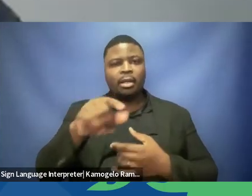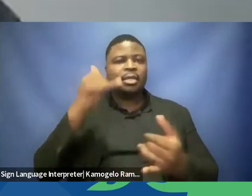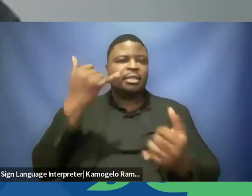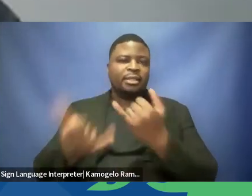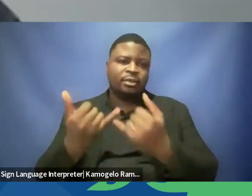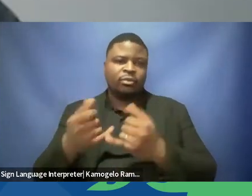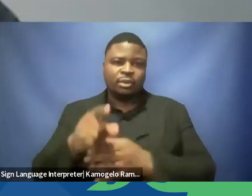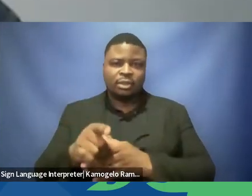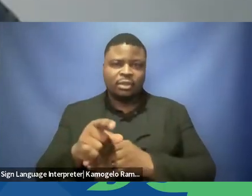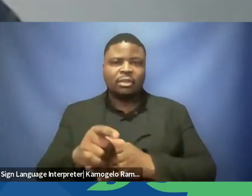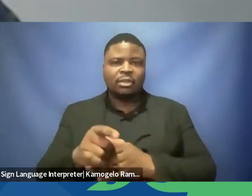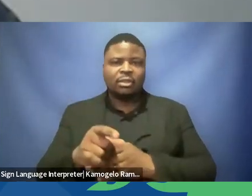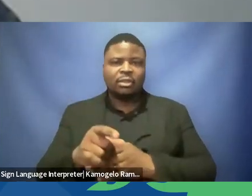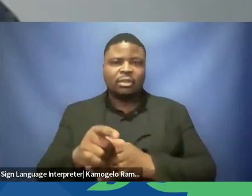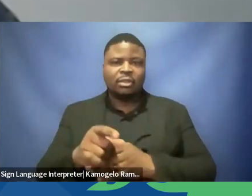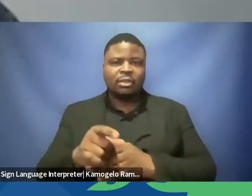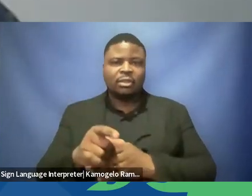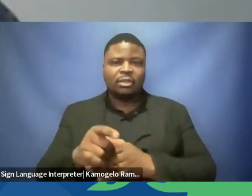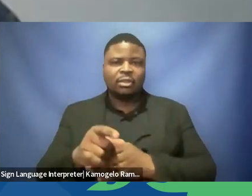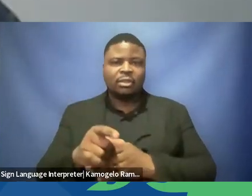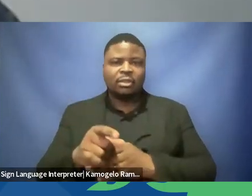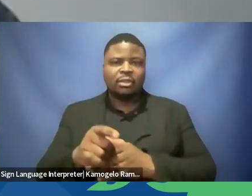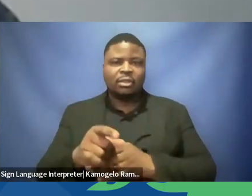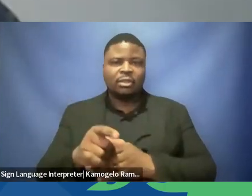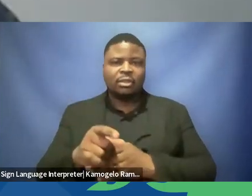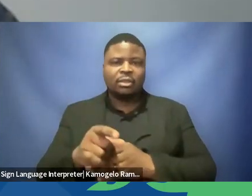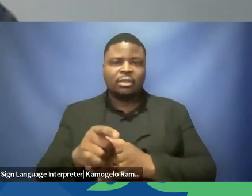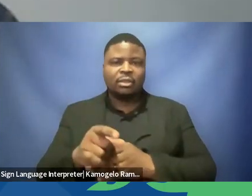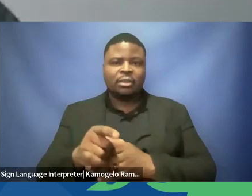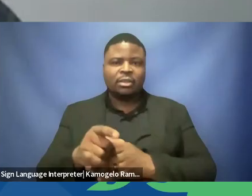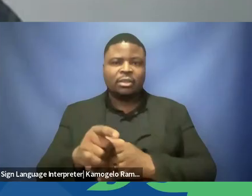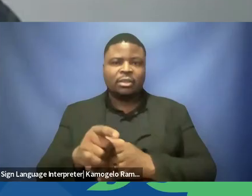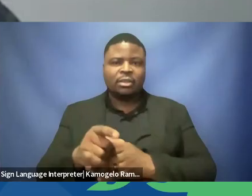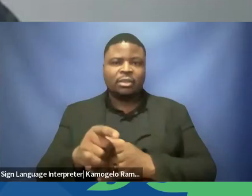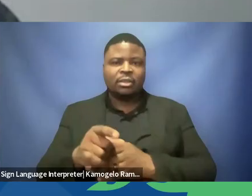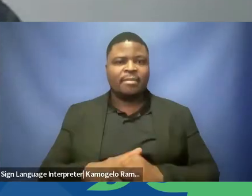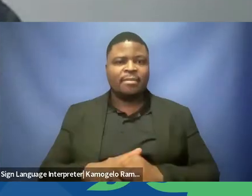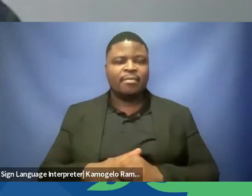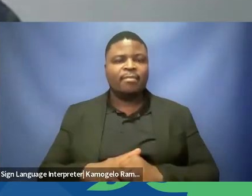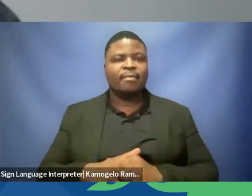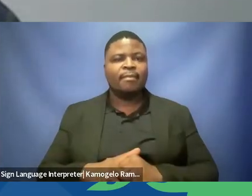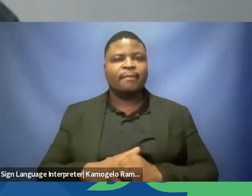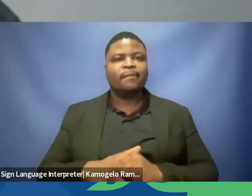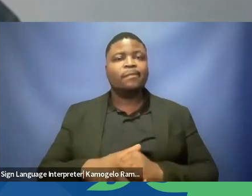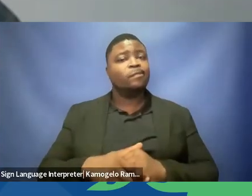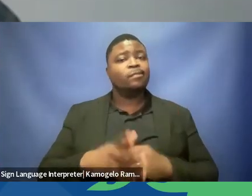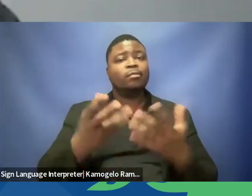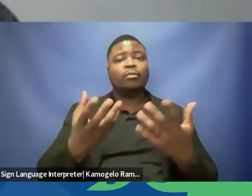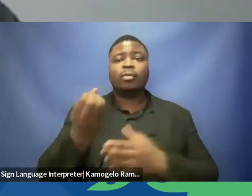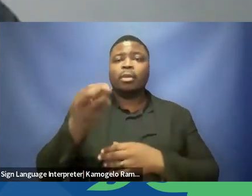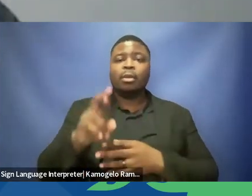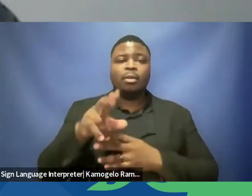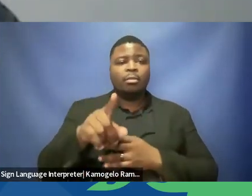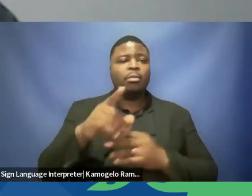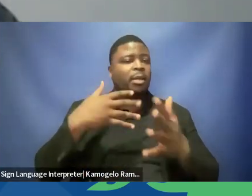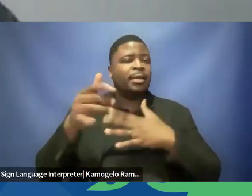from different kinds of minority stress. You already have feelings of rejection, insecurity, and that comes with a lot of mental